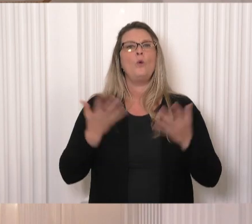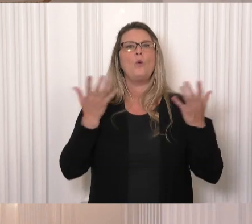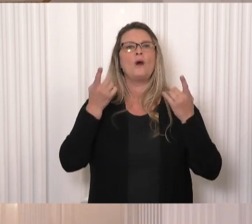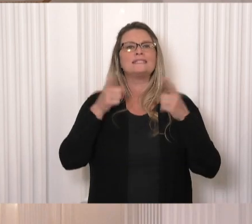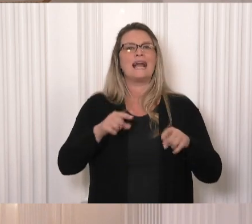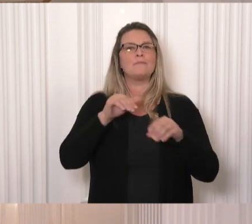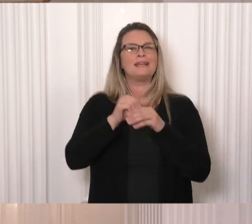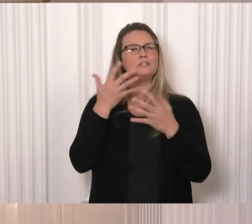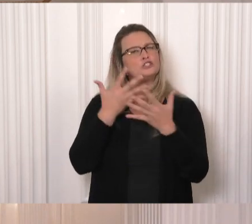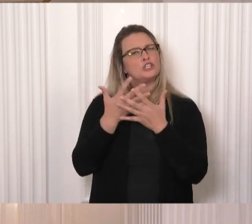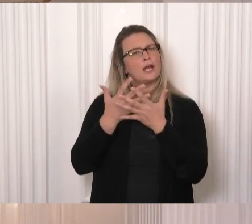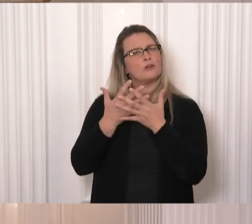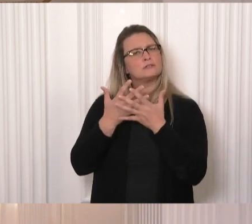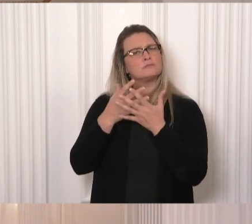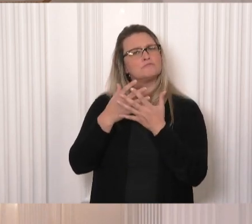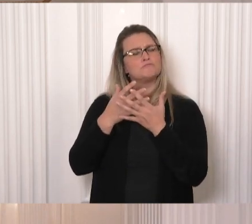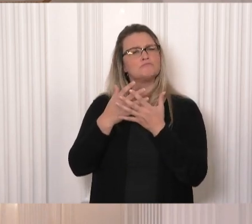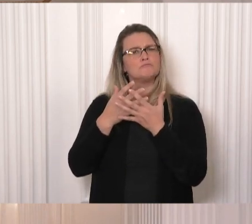prisons.